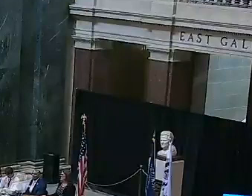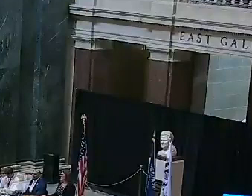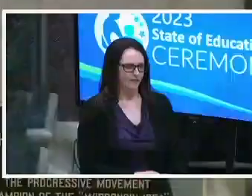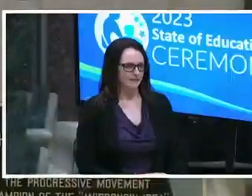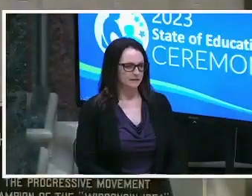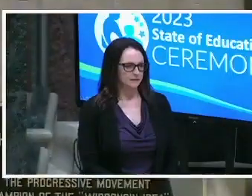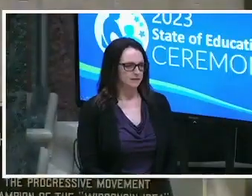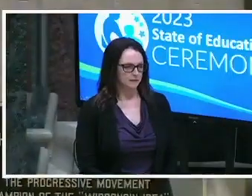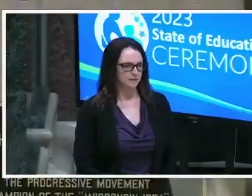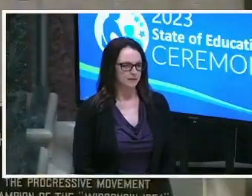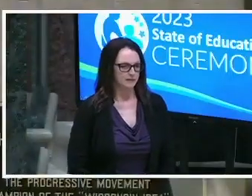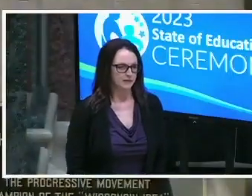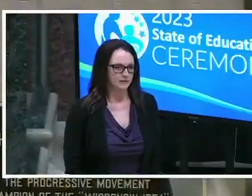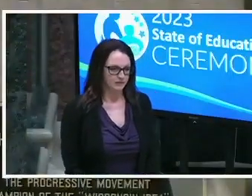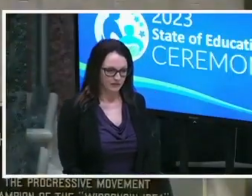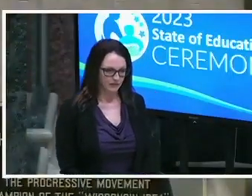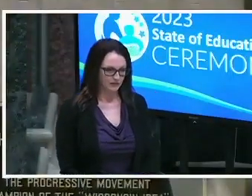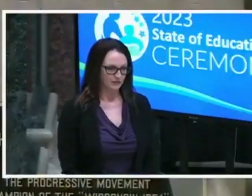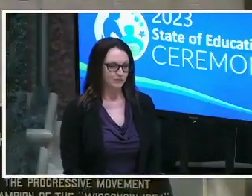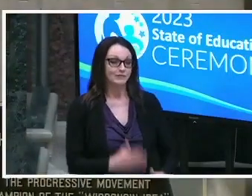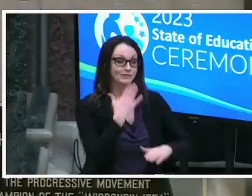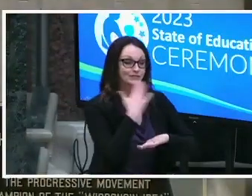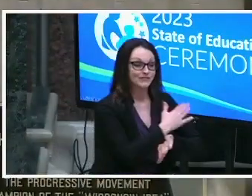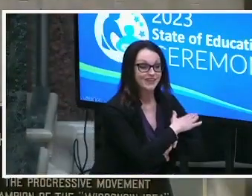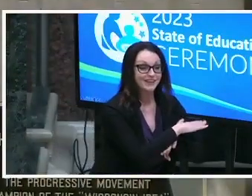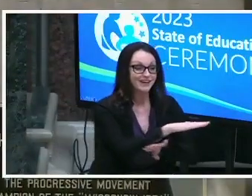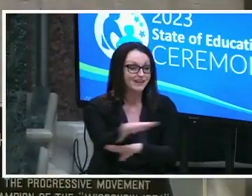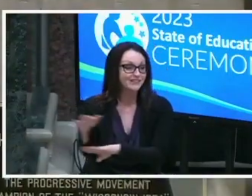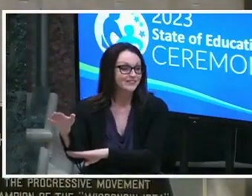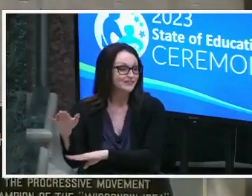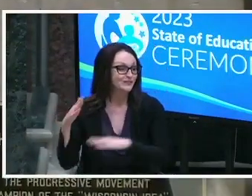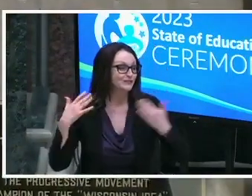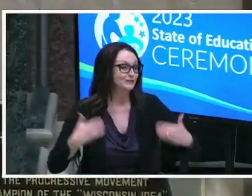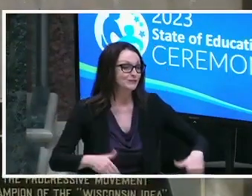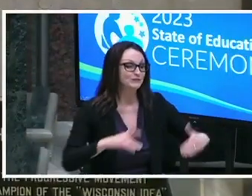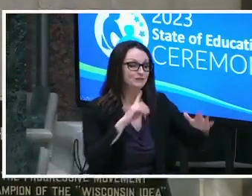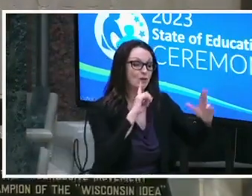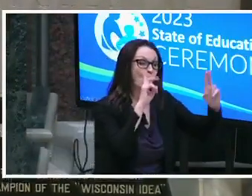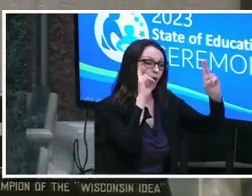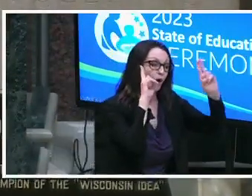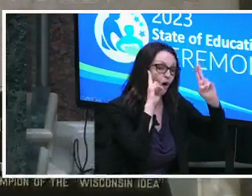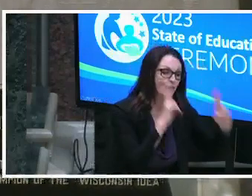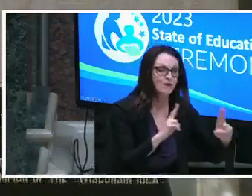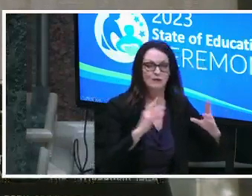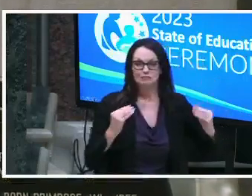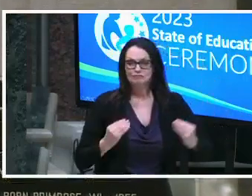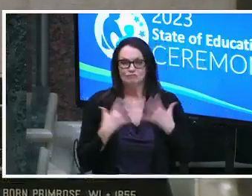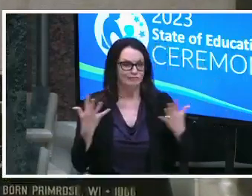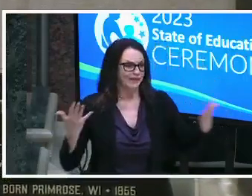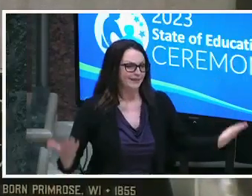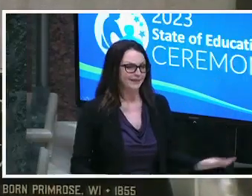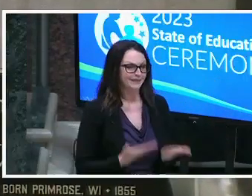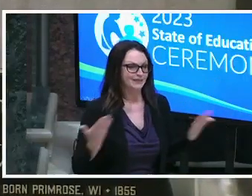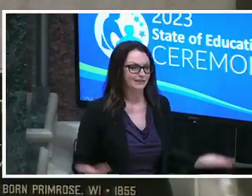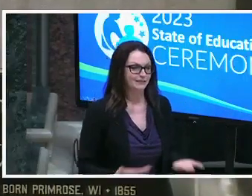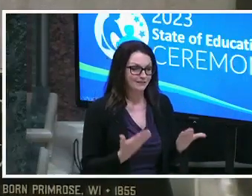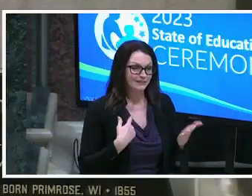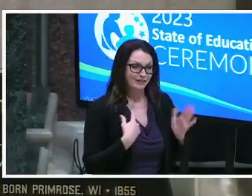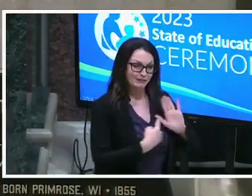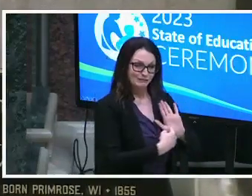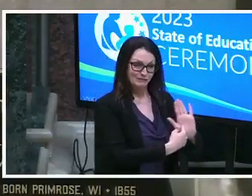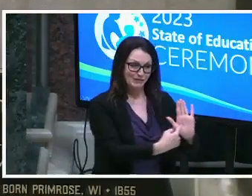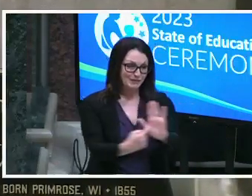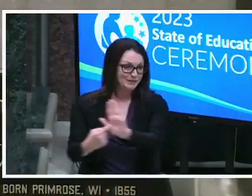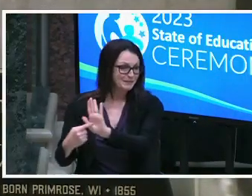Good afternoon. I am honored to be here as a representative of Wisconsin's teachers and